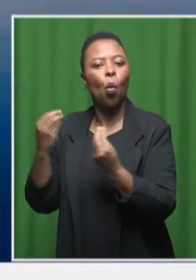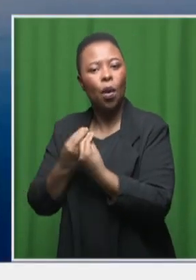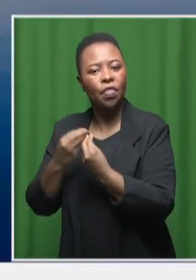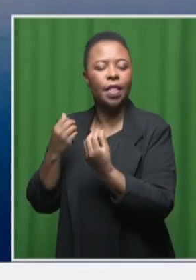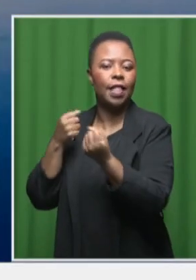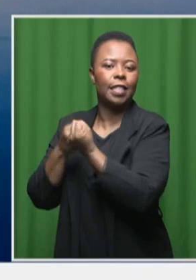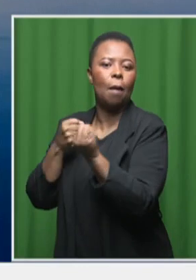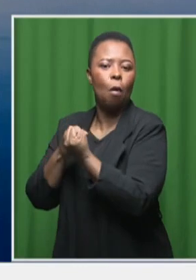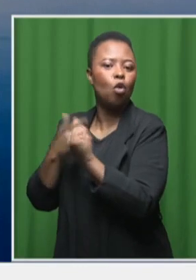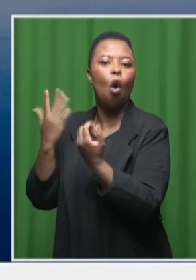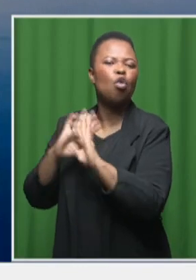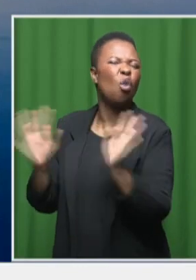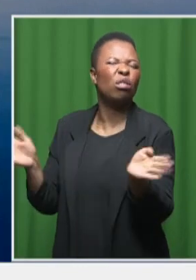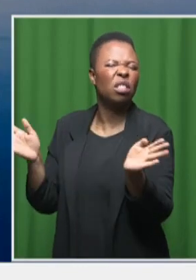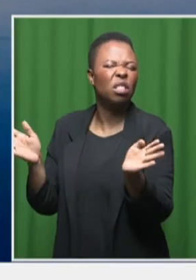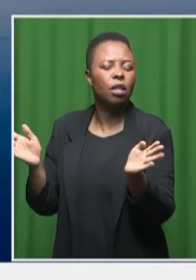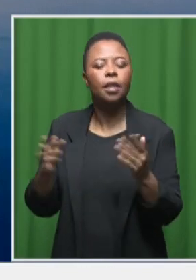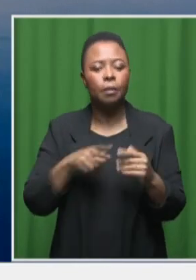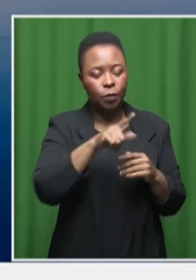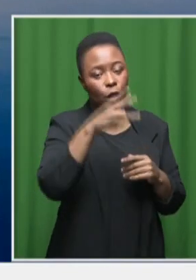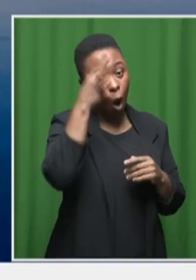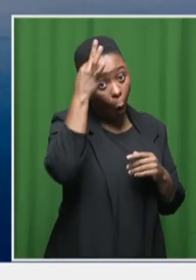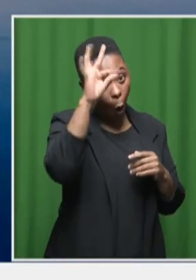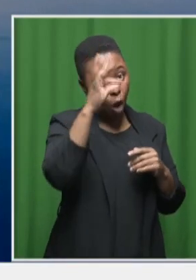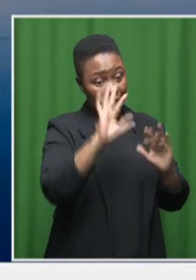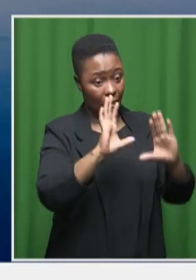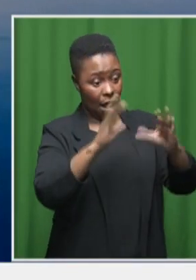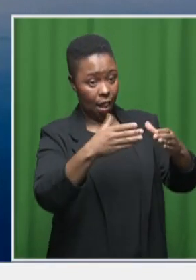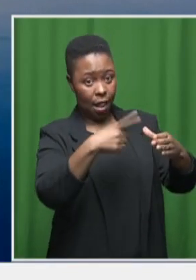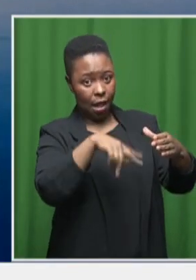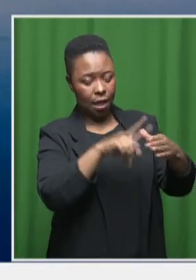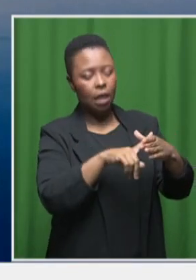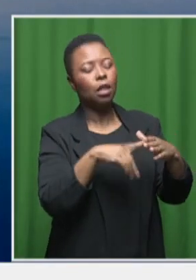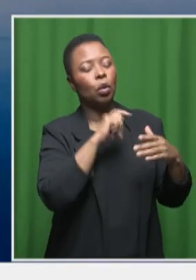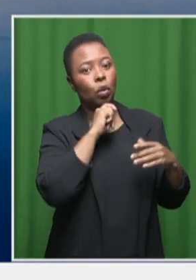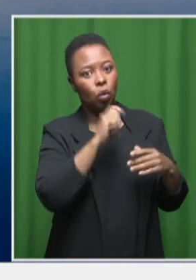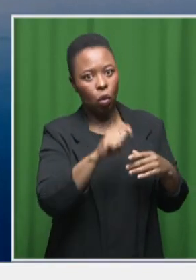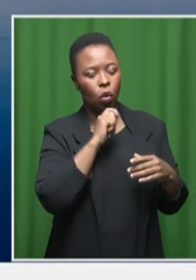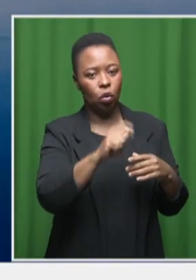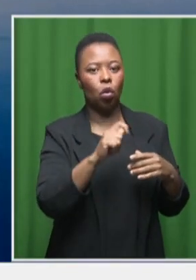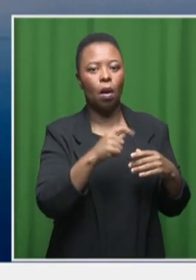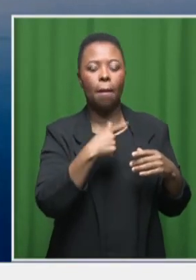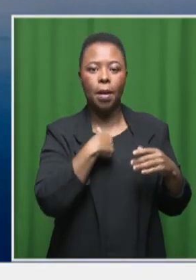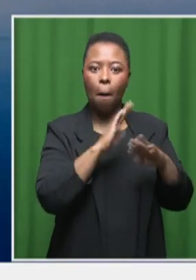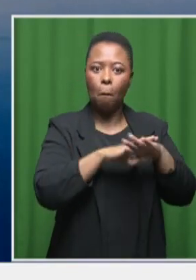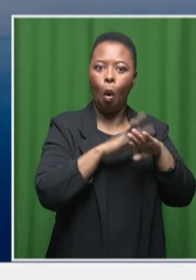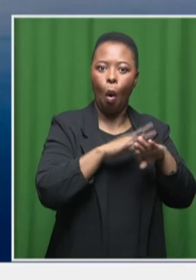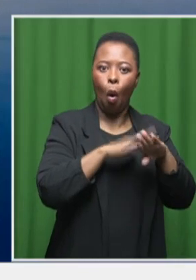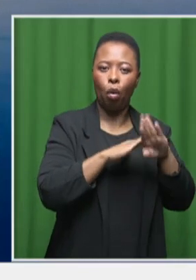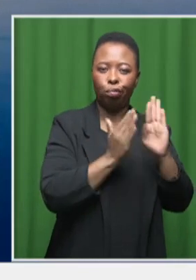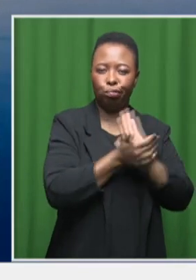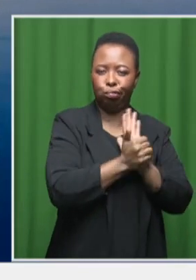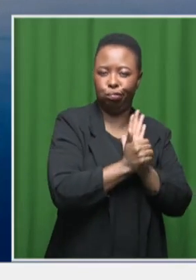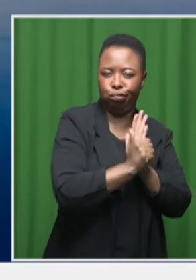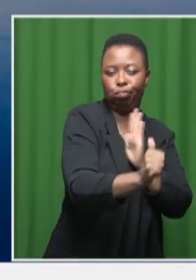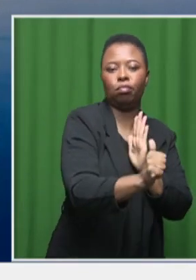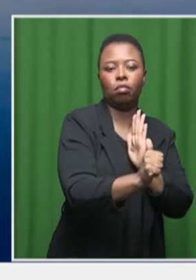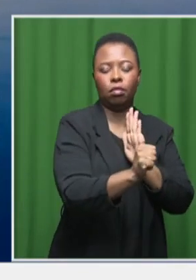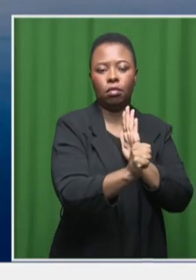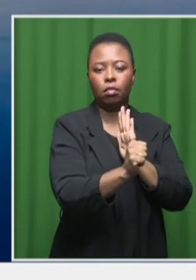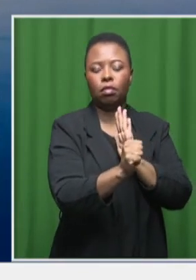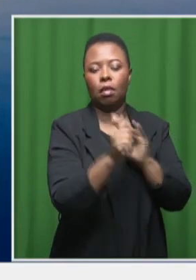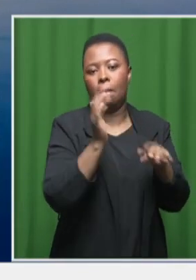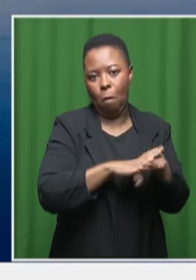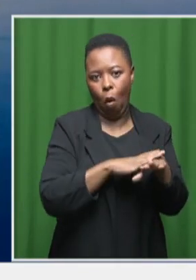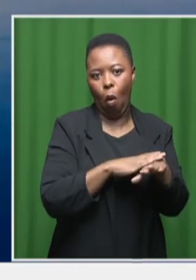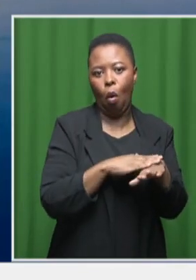Definitely. I mean, the hotel industry really did shape my career in so many ways.